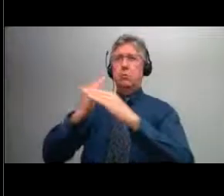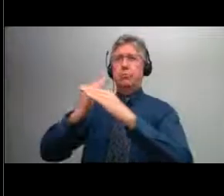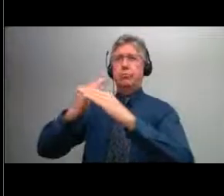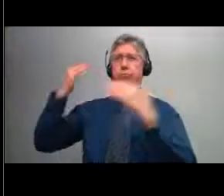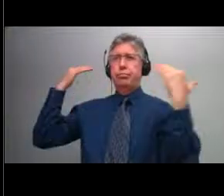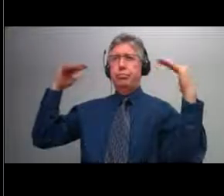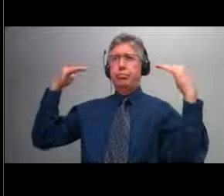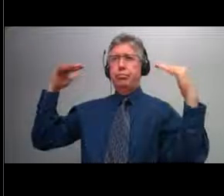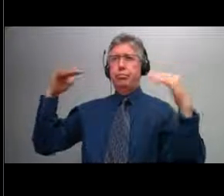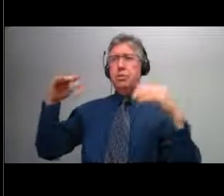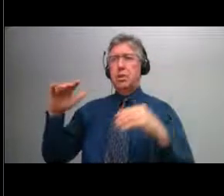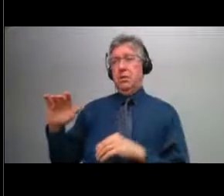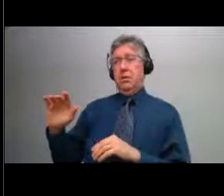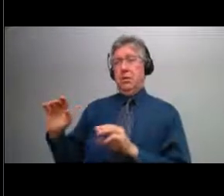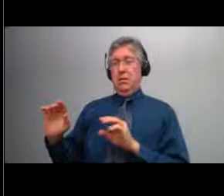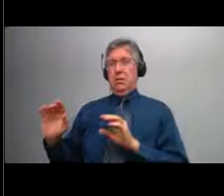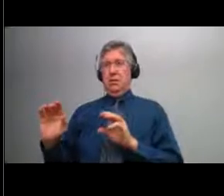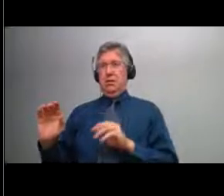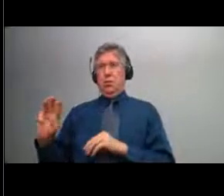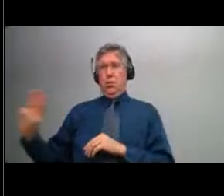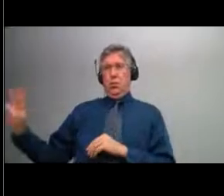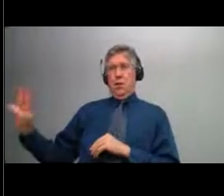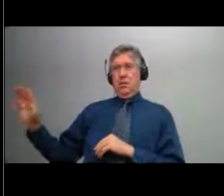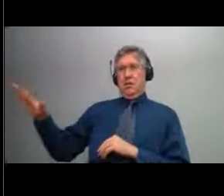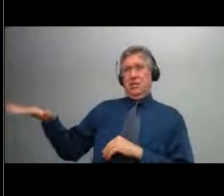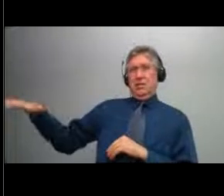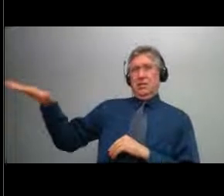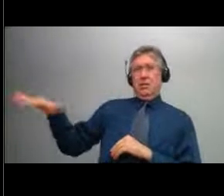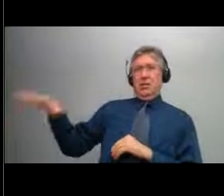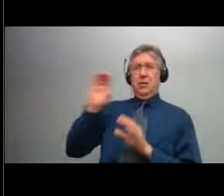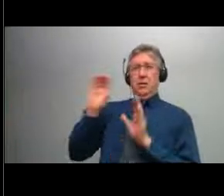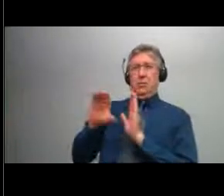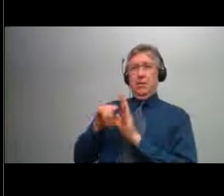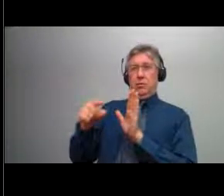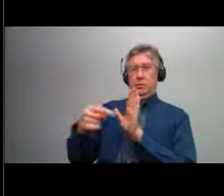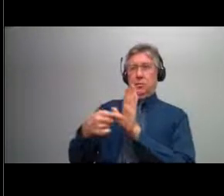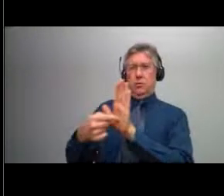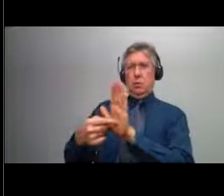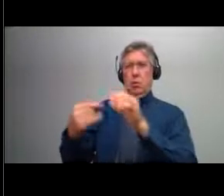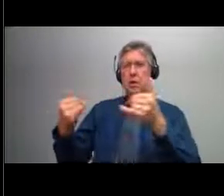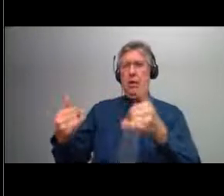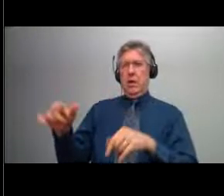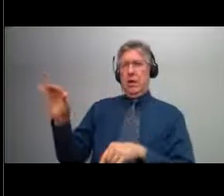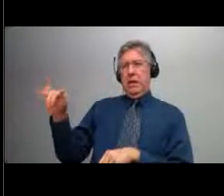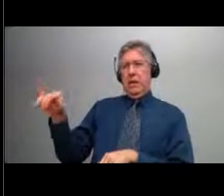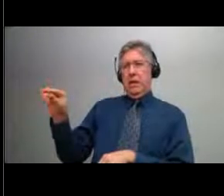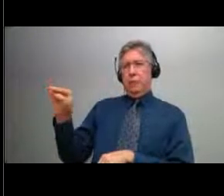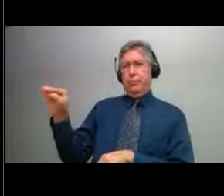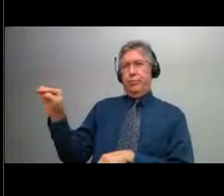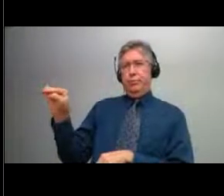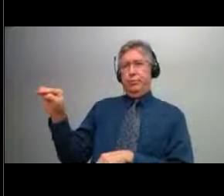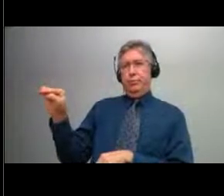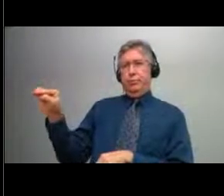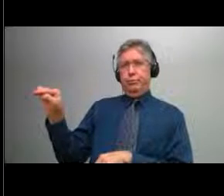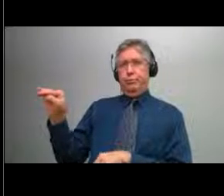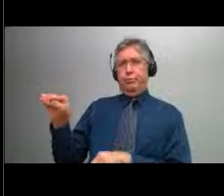westernmost part of the graphic that you're showing there, the little sliver line. Have